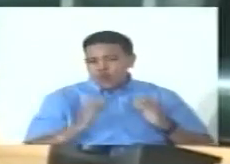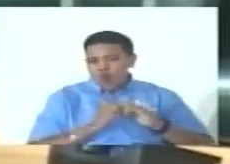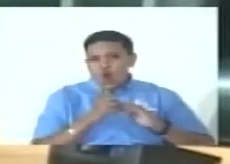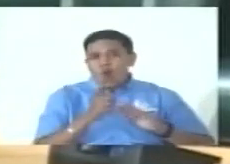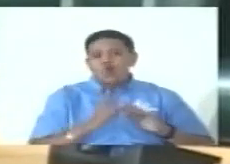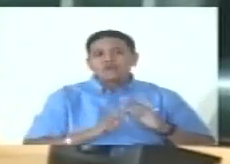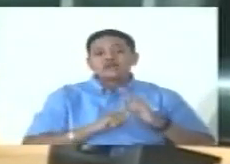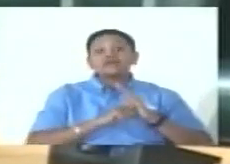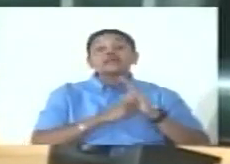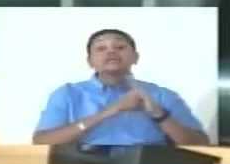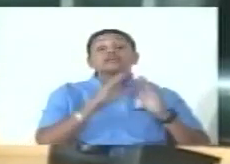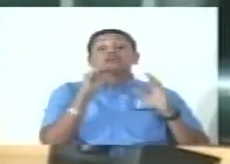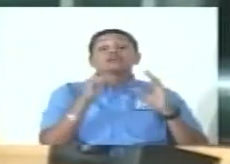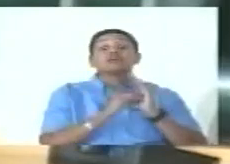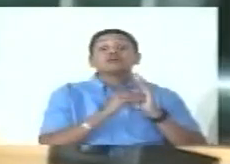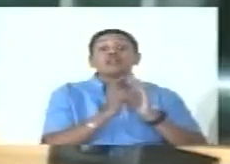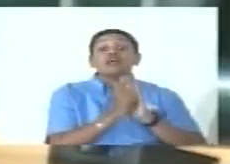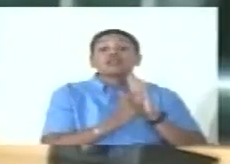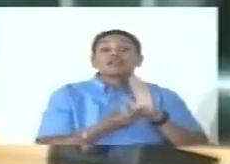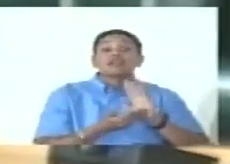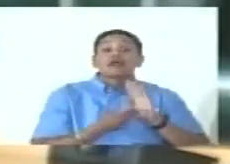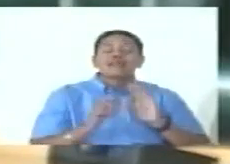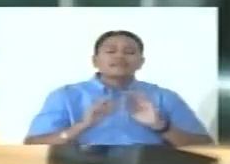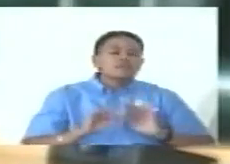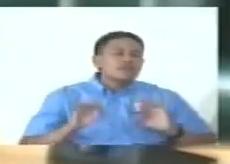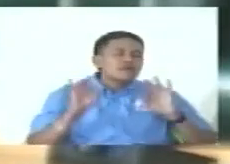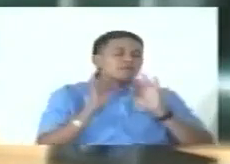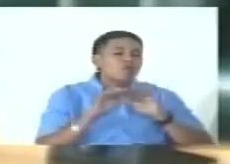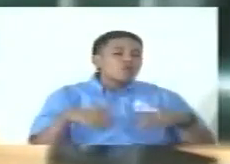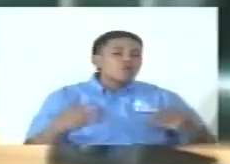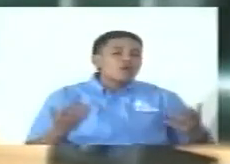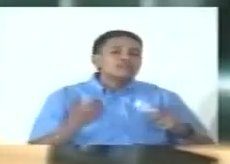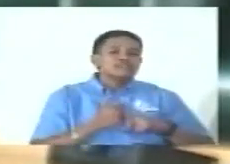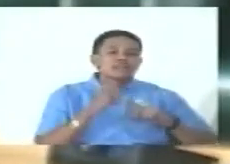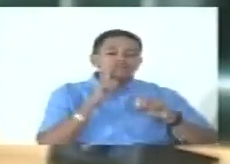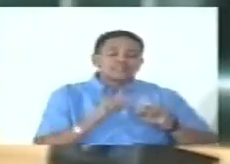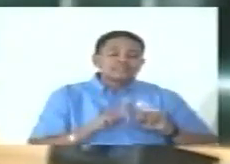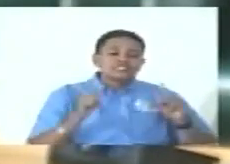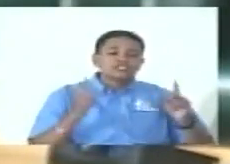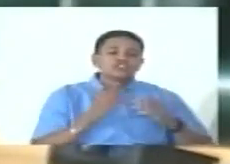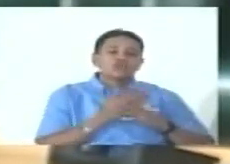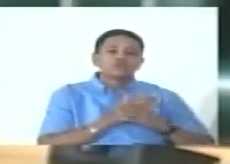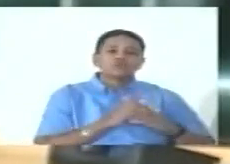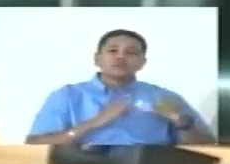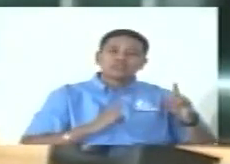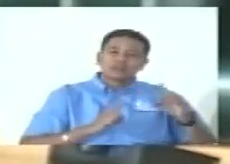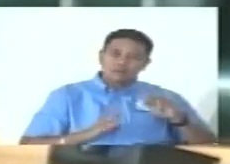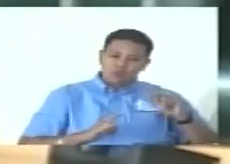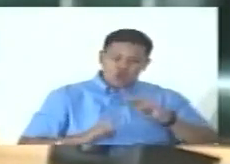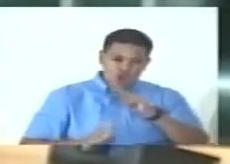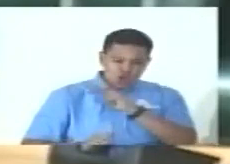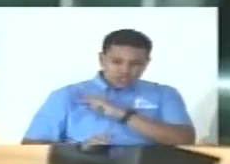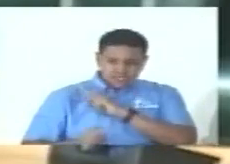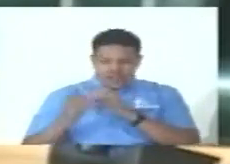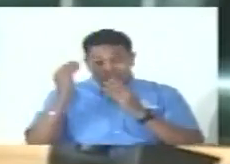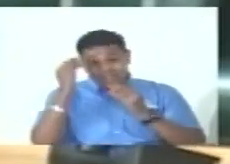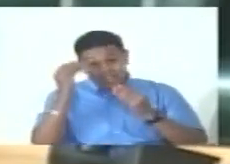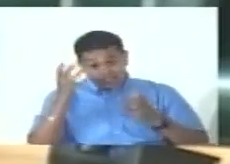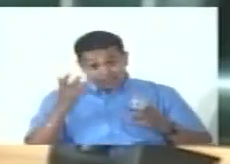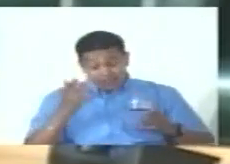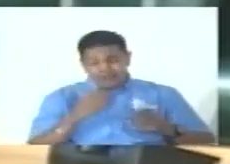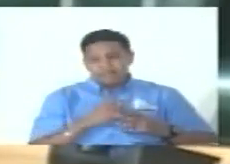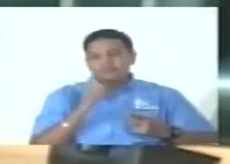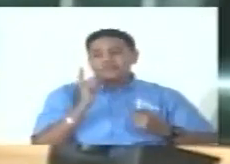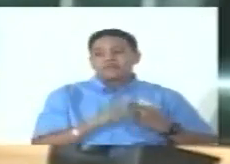Key in the legislation, Mr. President, is the distinction between personal data